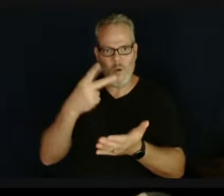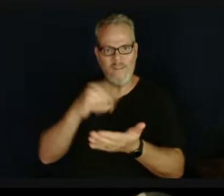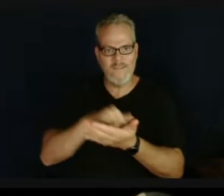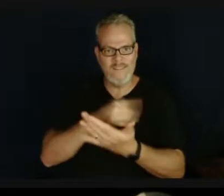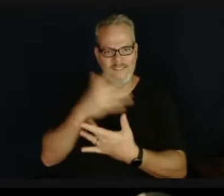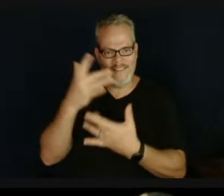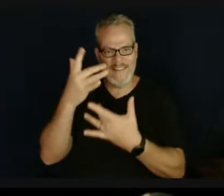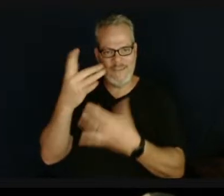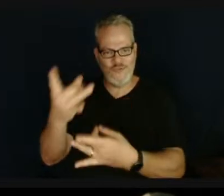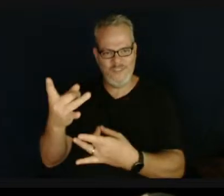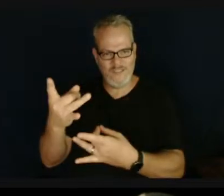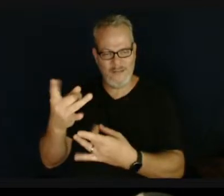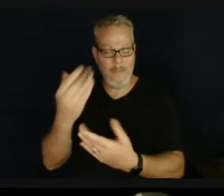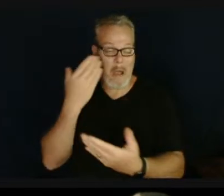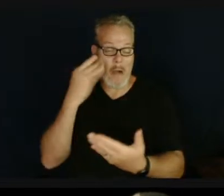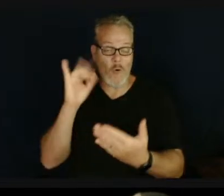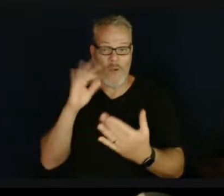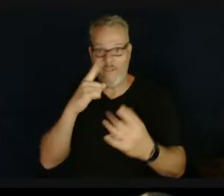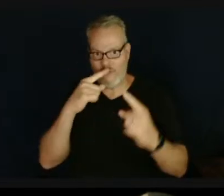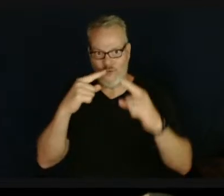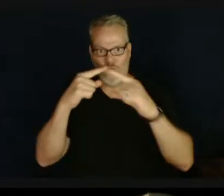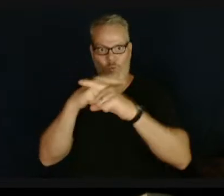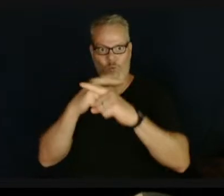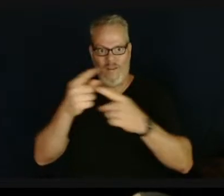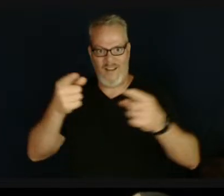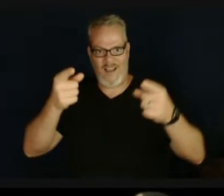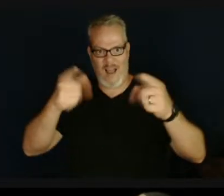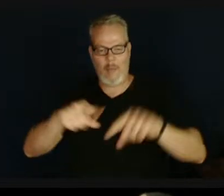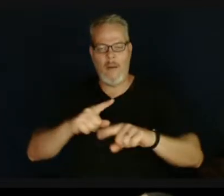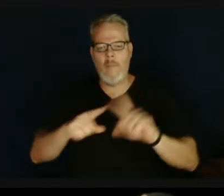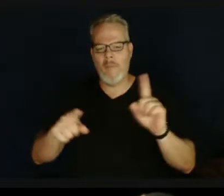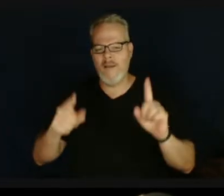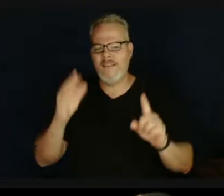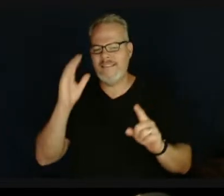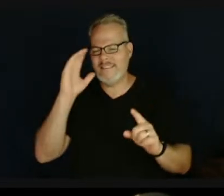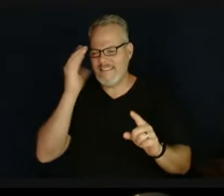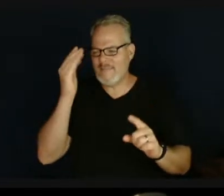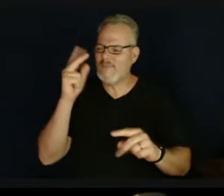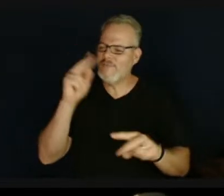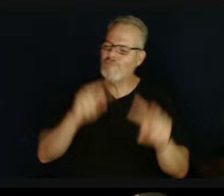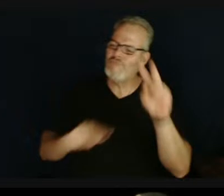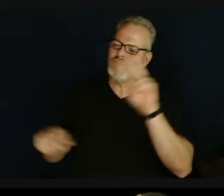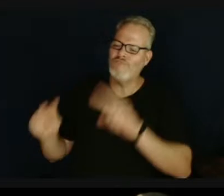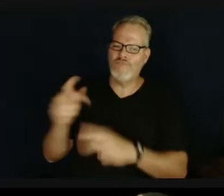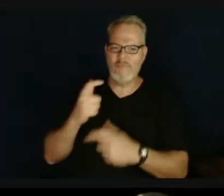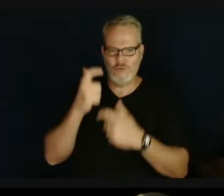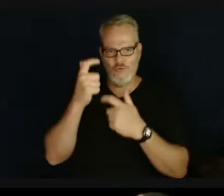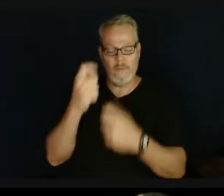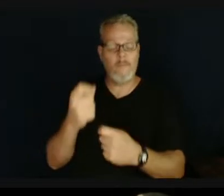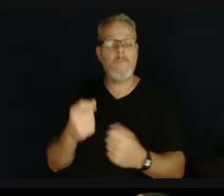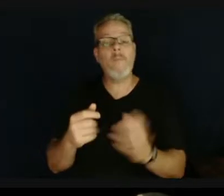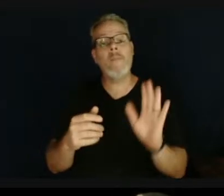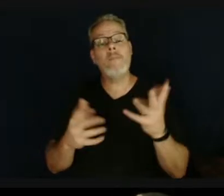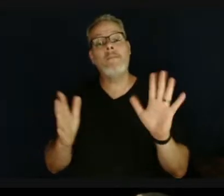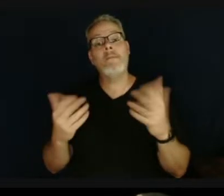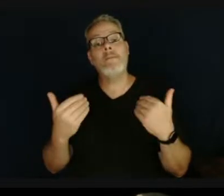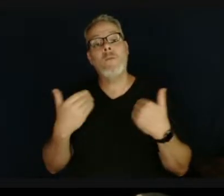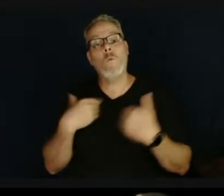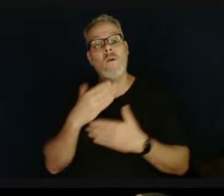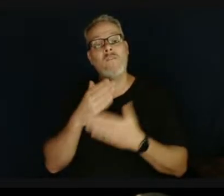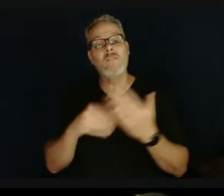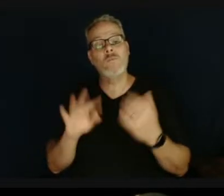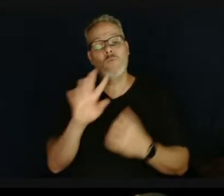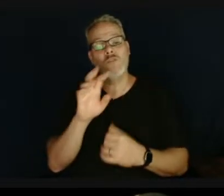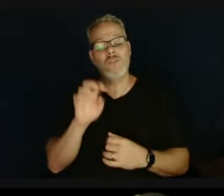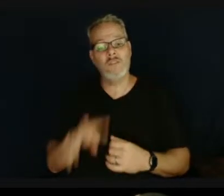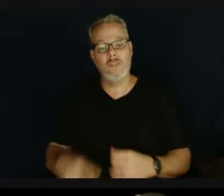It's just coincidence, but there's a little bit something to that. But we do have a couple questions here for you,